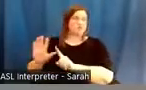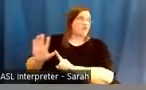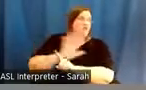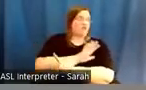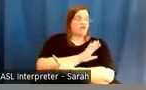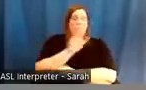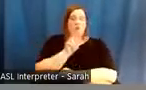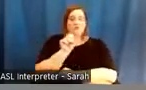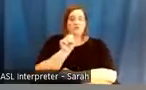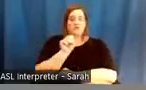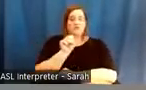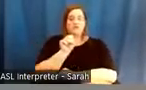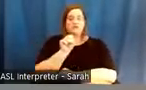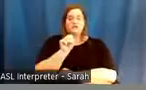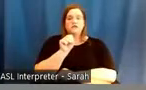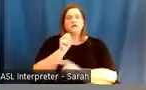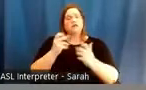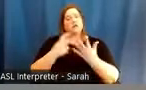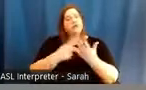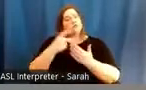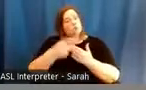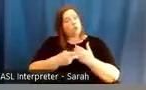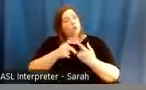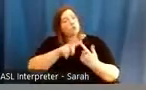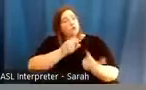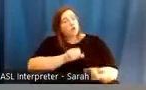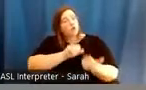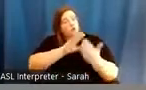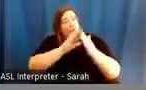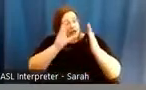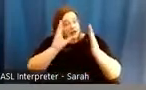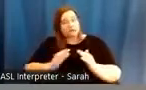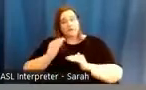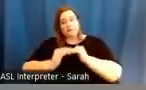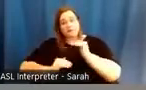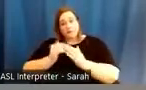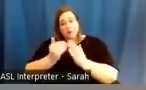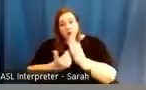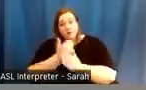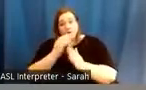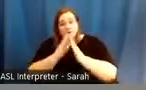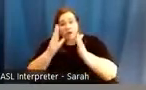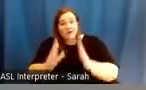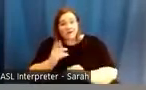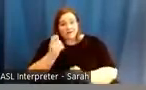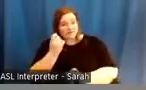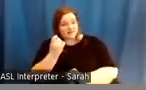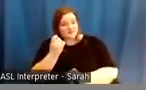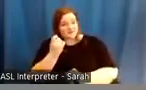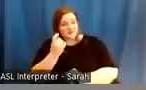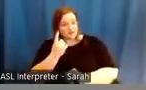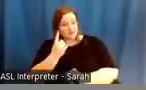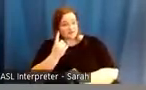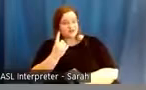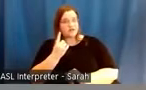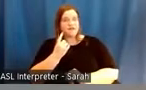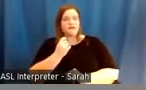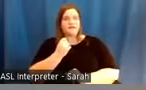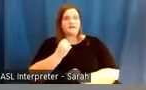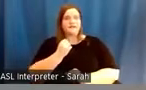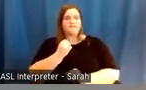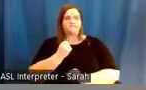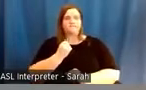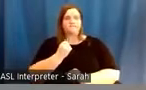and we have a lot of programs to address housing and build new housing, but a lot of the housing that we